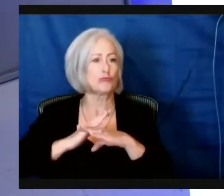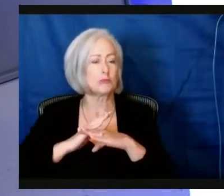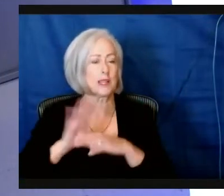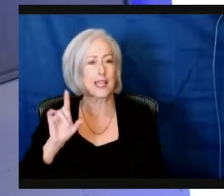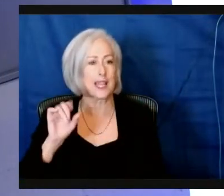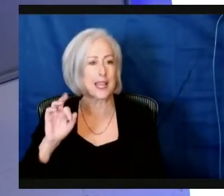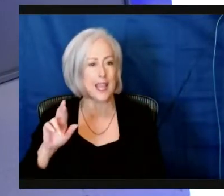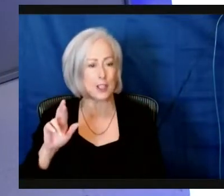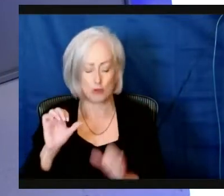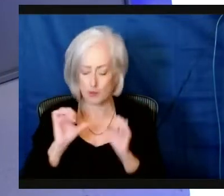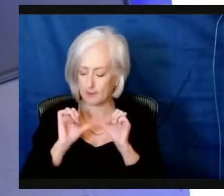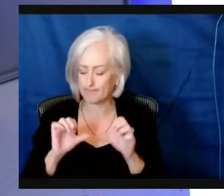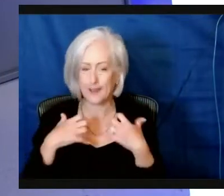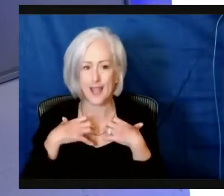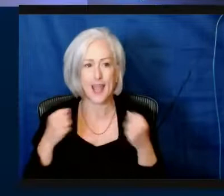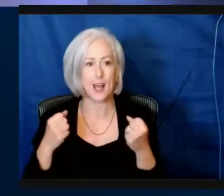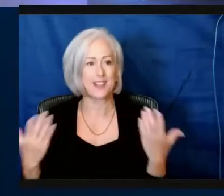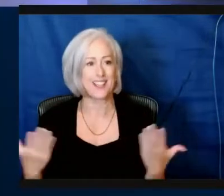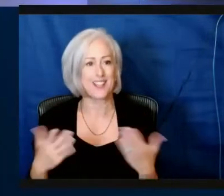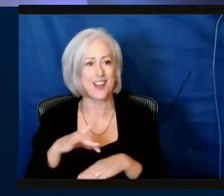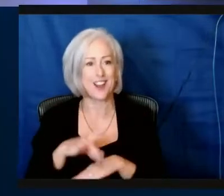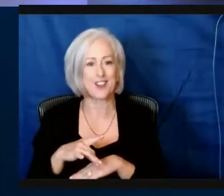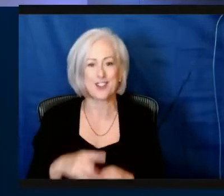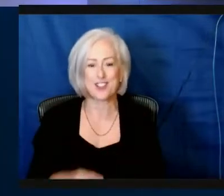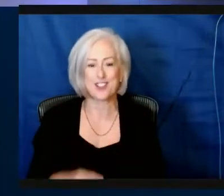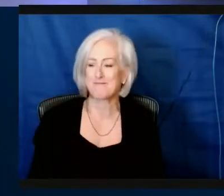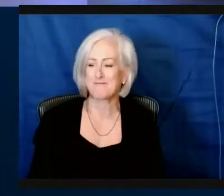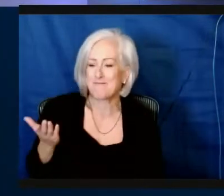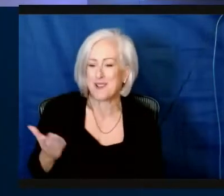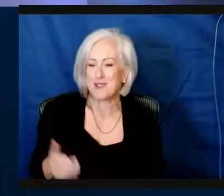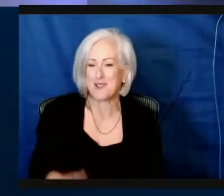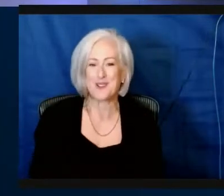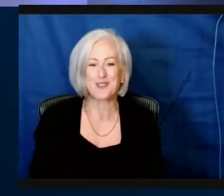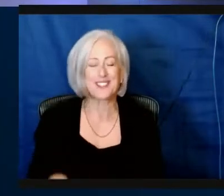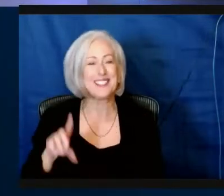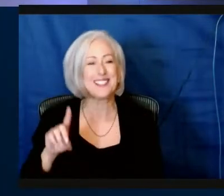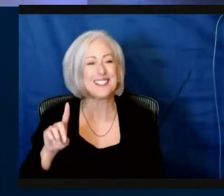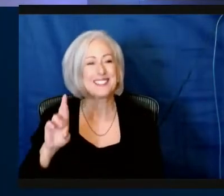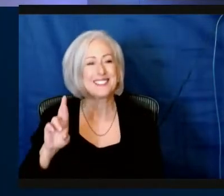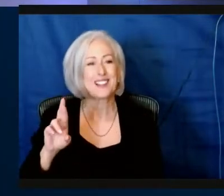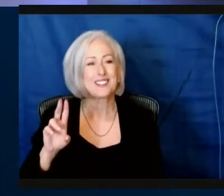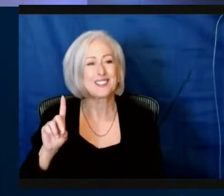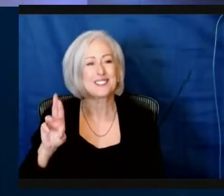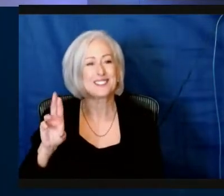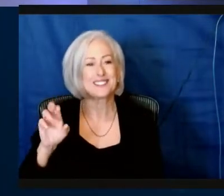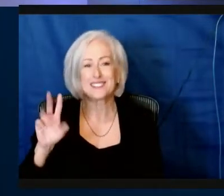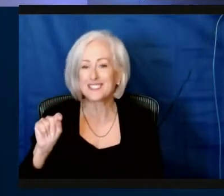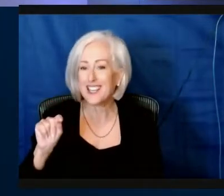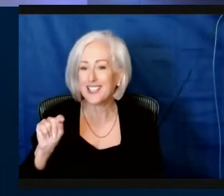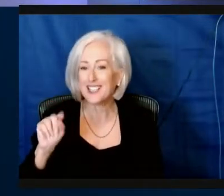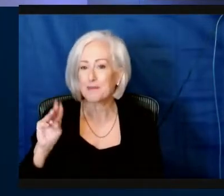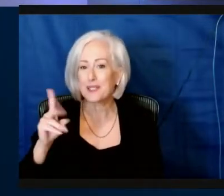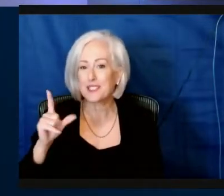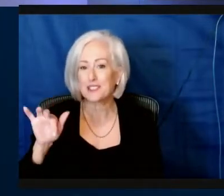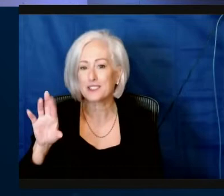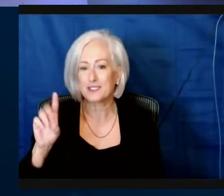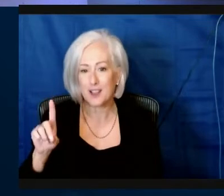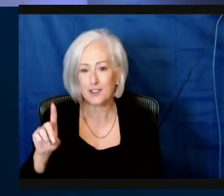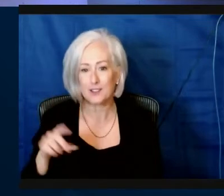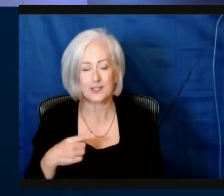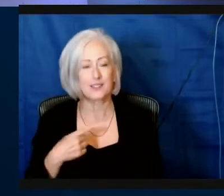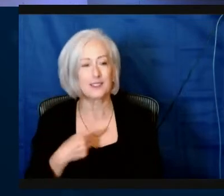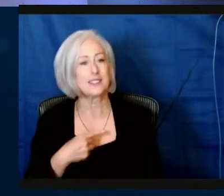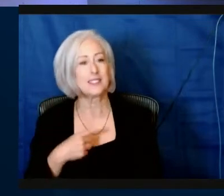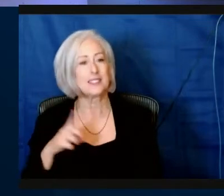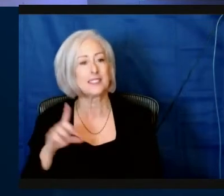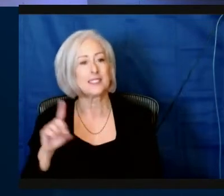And I'll take that for you, Dr. Anybody. So I think Dr. Christensen just,